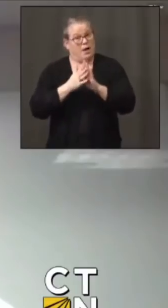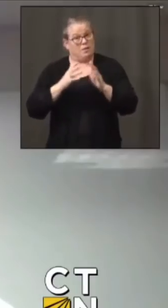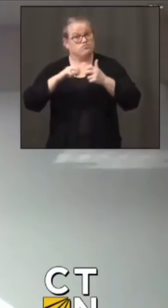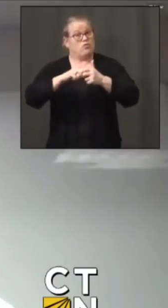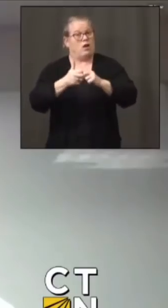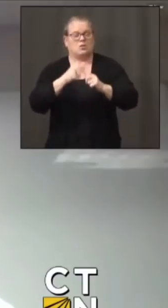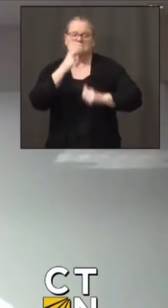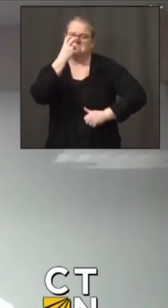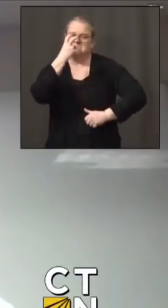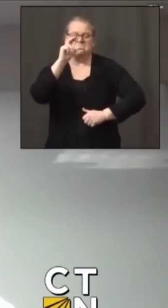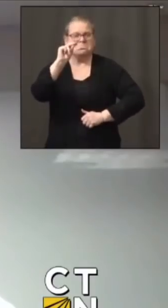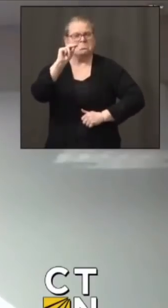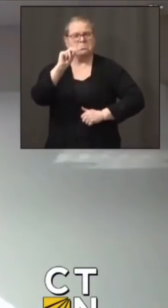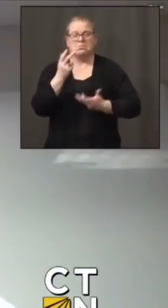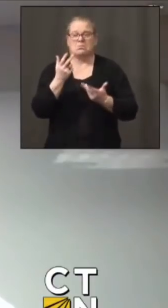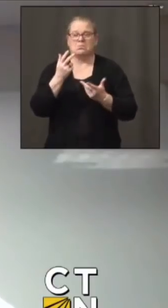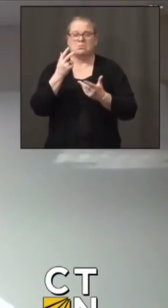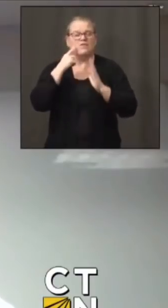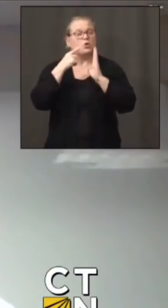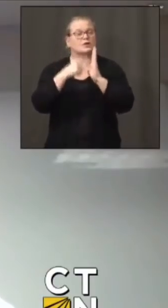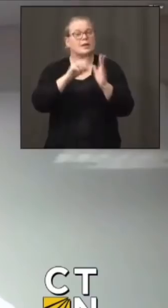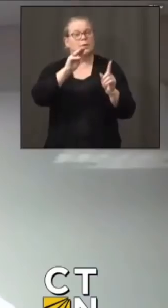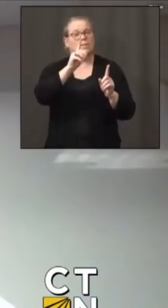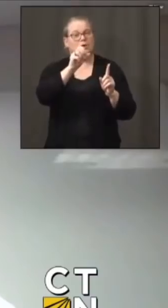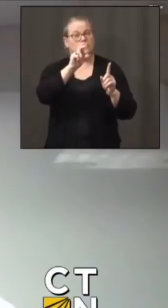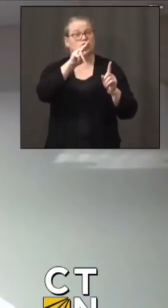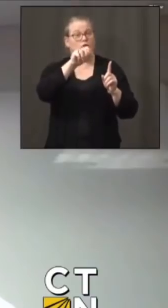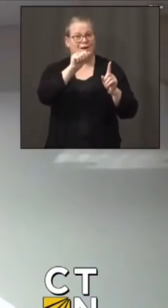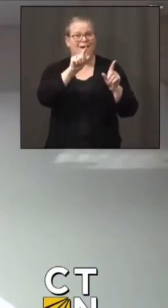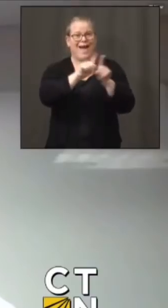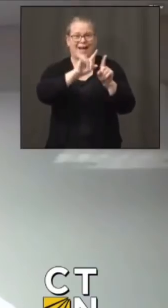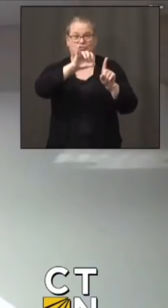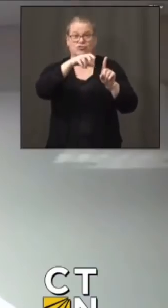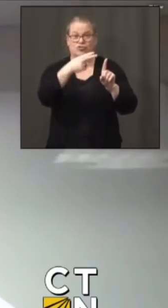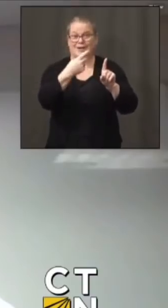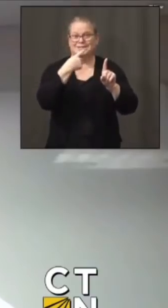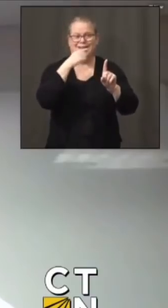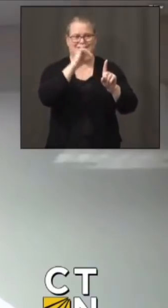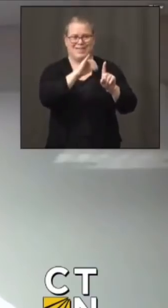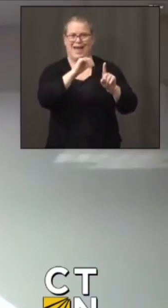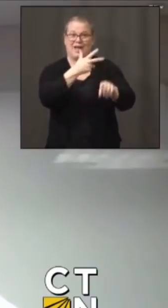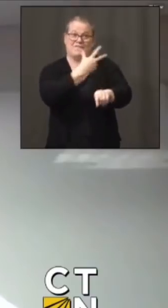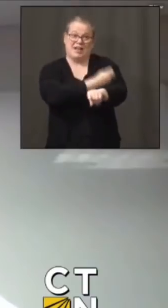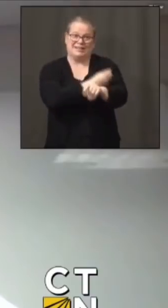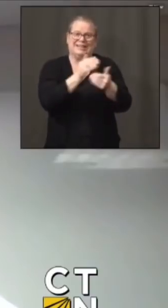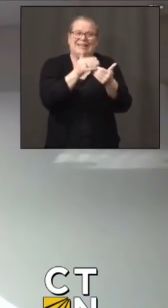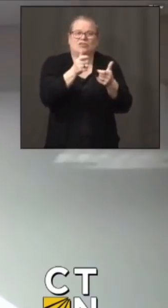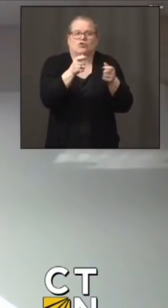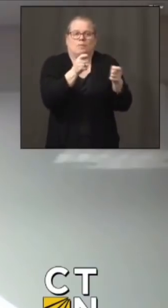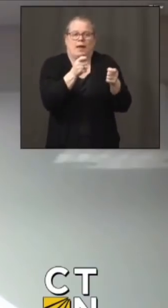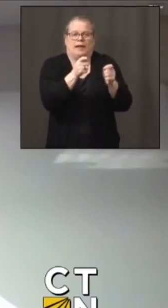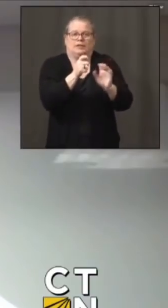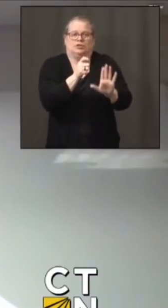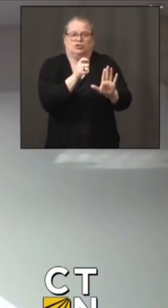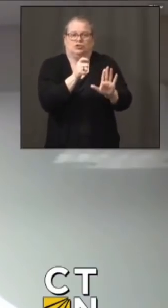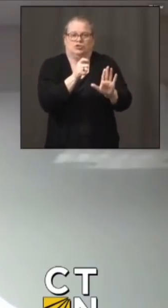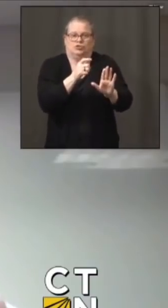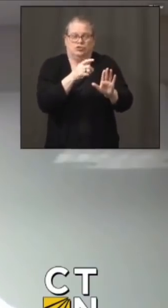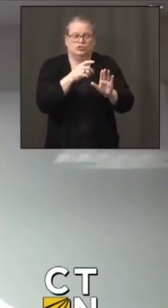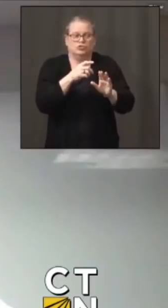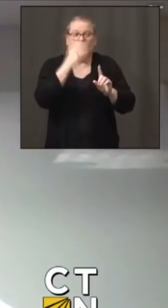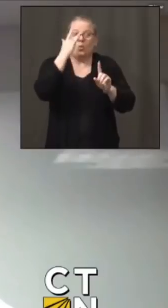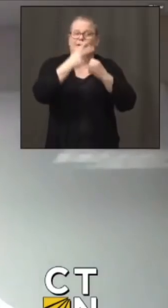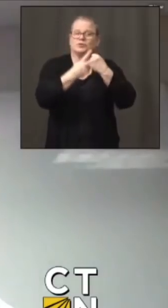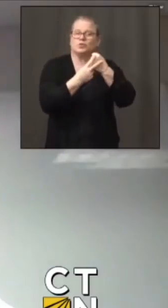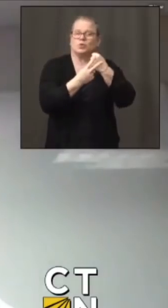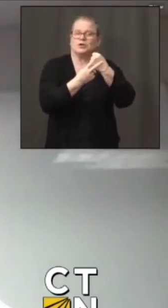Logistically, for example, the Moderna vaccine, as stated by Josh, much more easier to manage vaccine. In that, for a